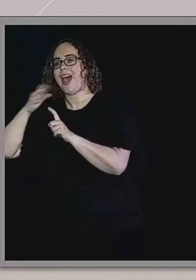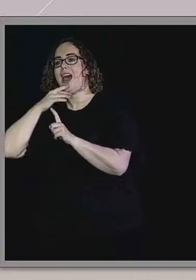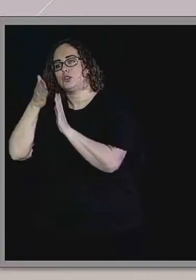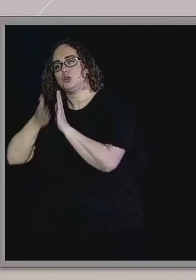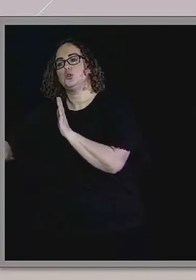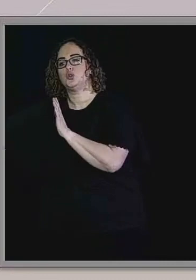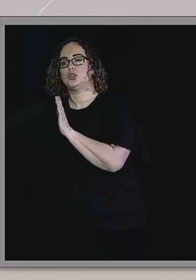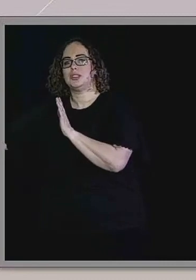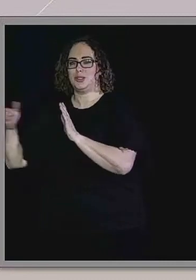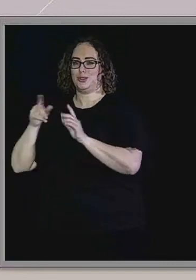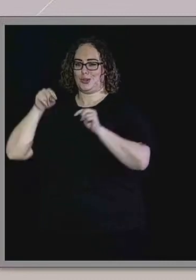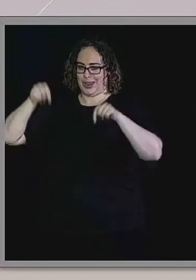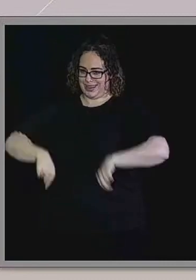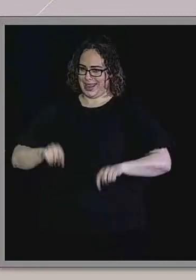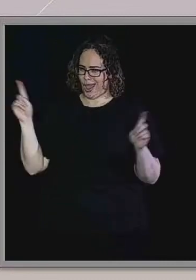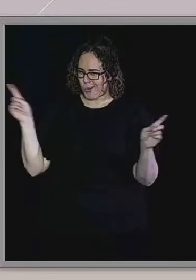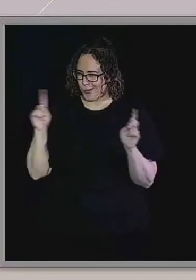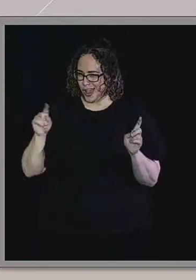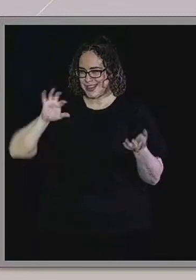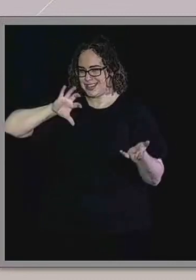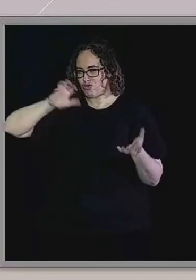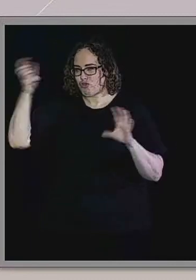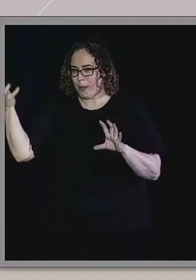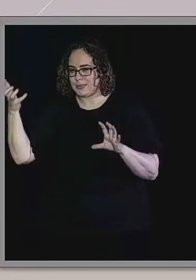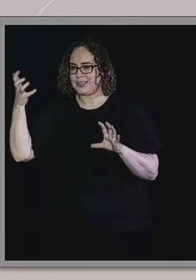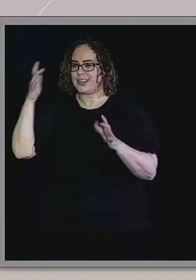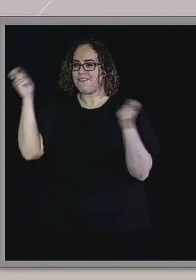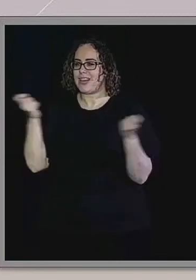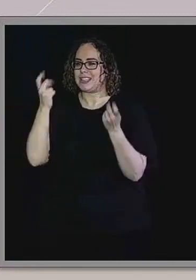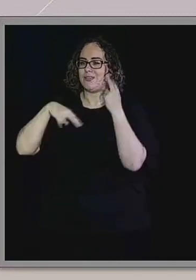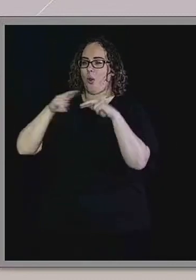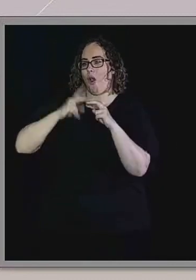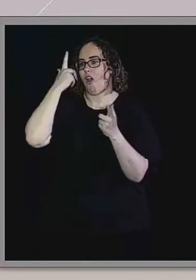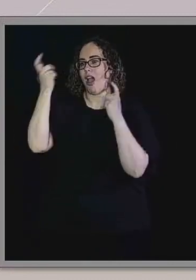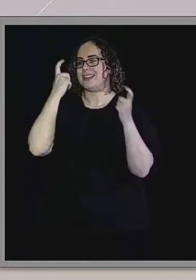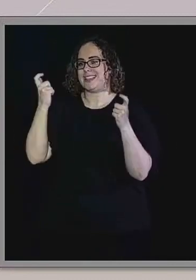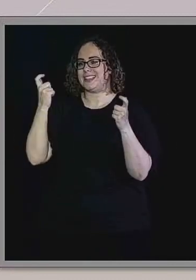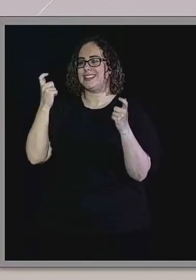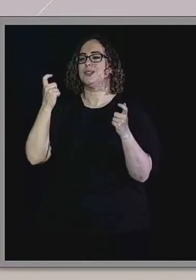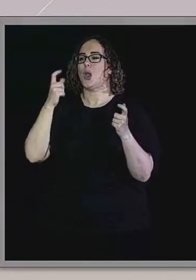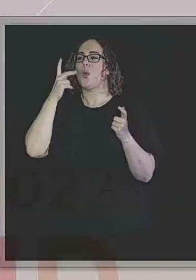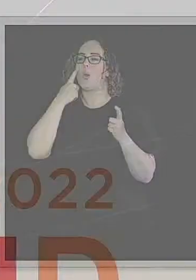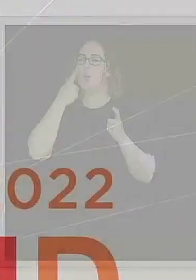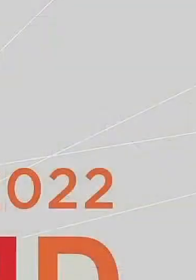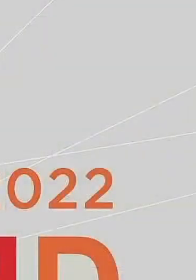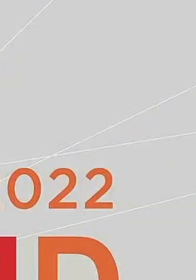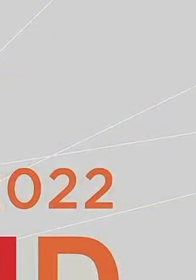the Disrupted Festival of Ideas, and we'll see you in our next session.